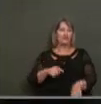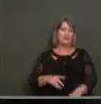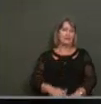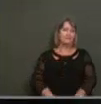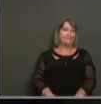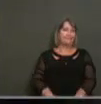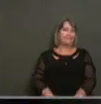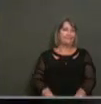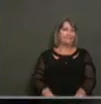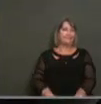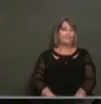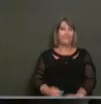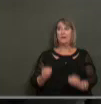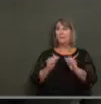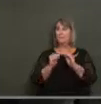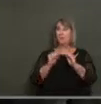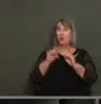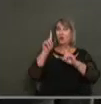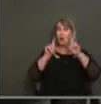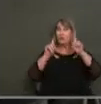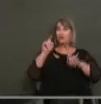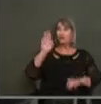Any other questions?